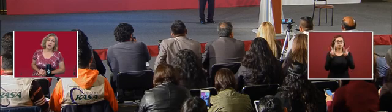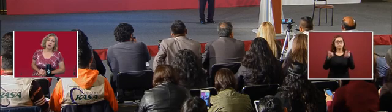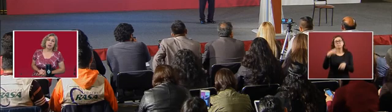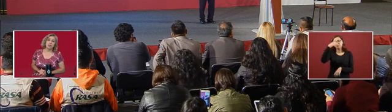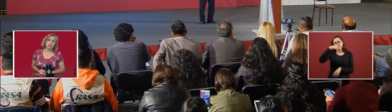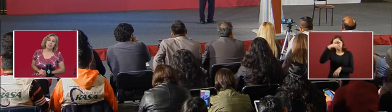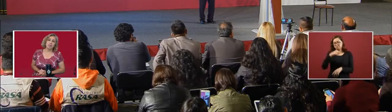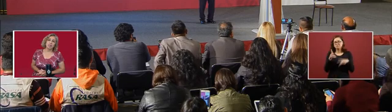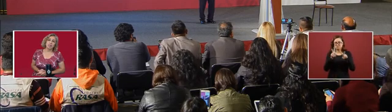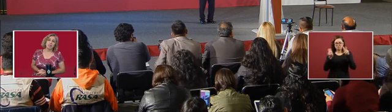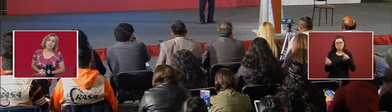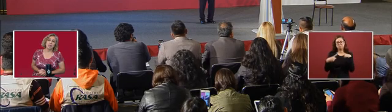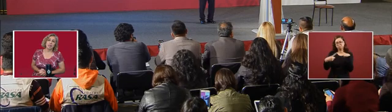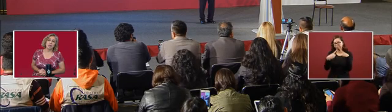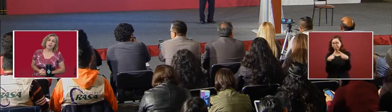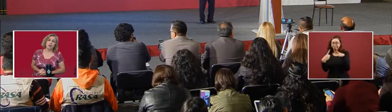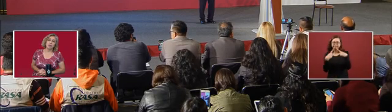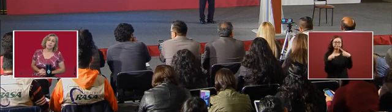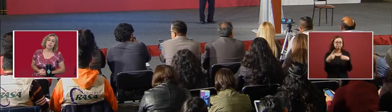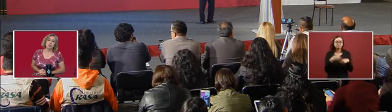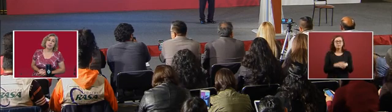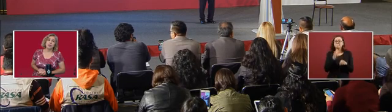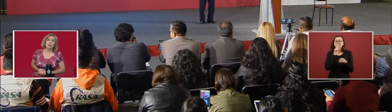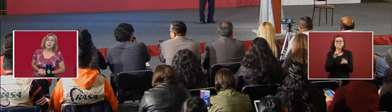Yesterday, precisely, we had